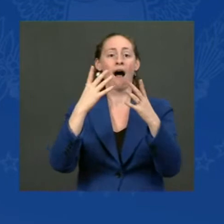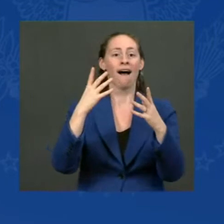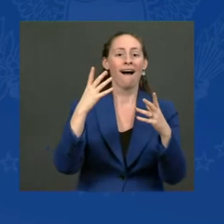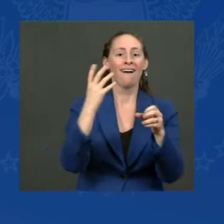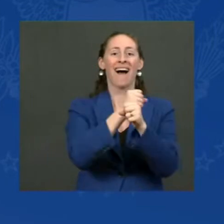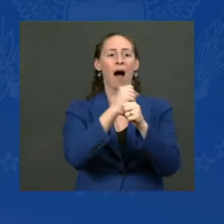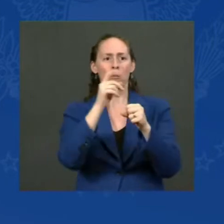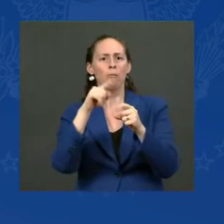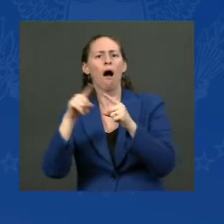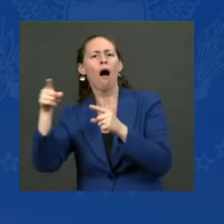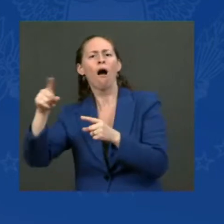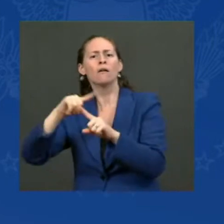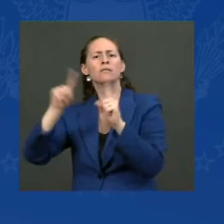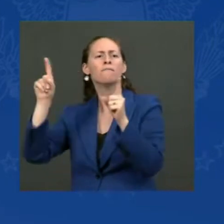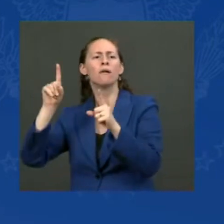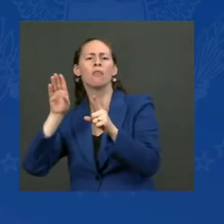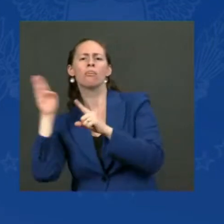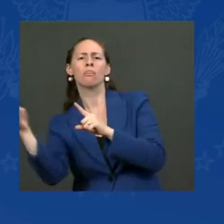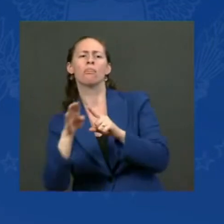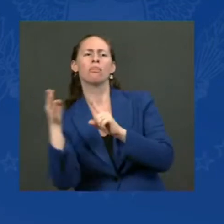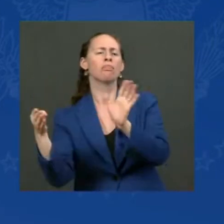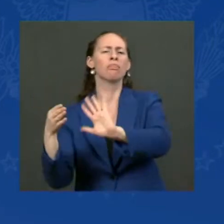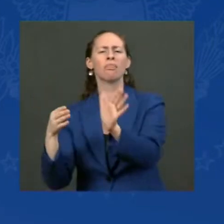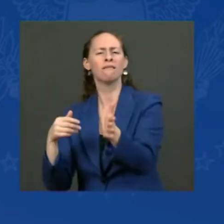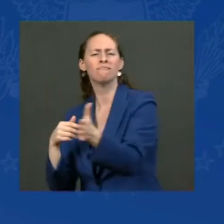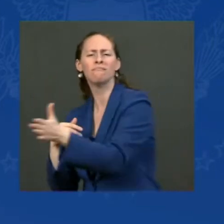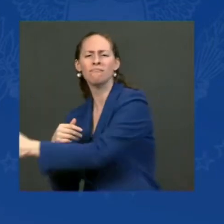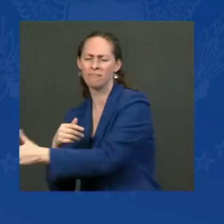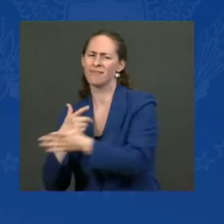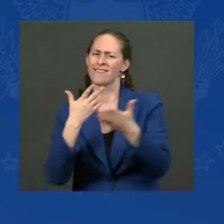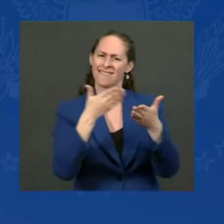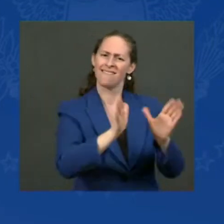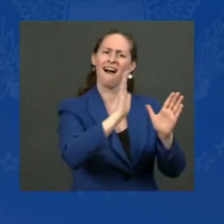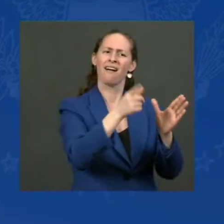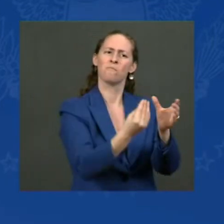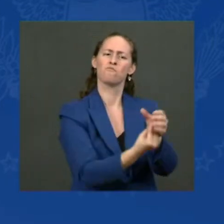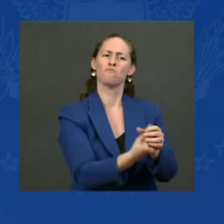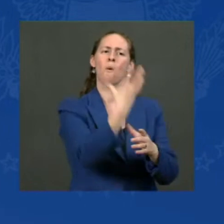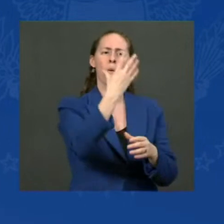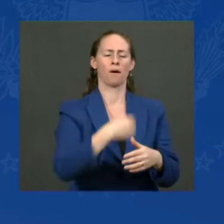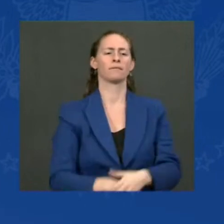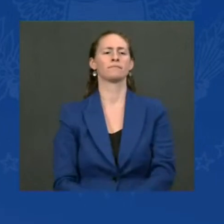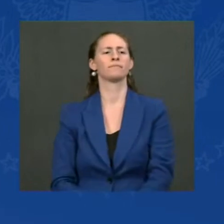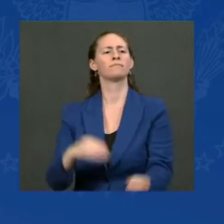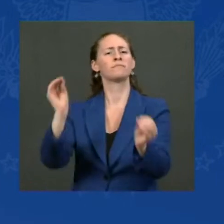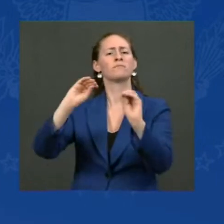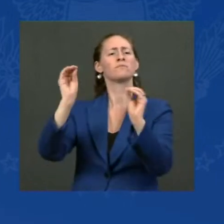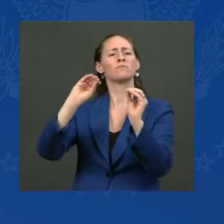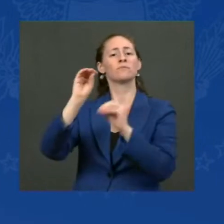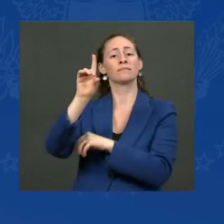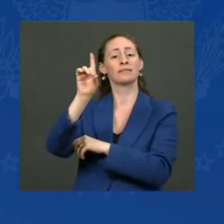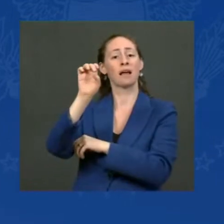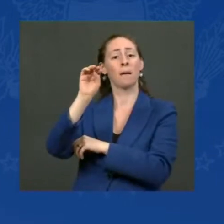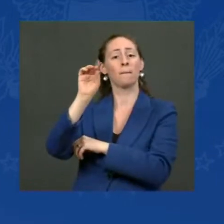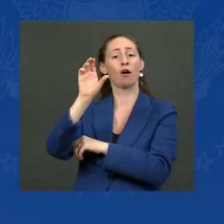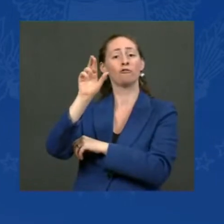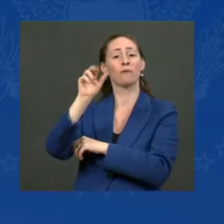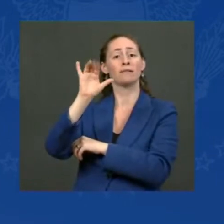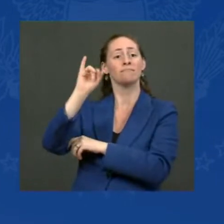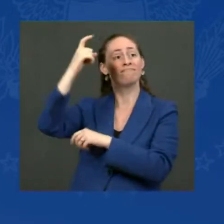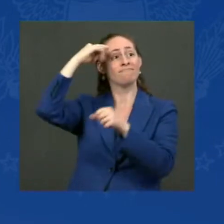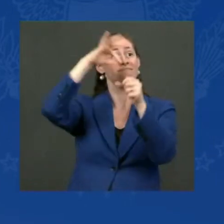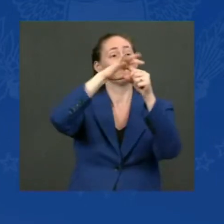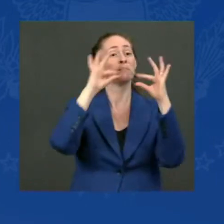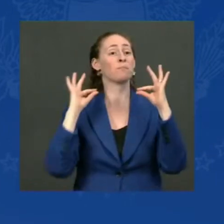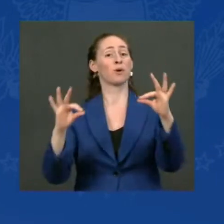new path for their country. And while no democracy is perfect, including the United States, we'll continue to